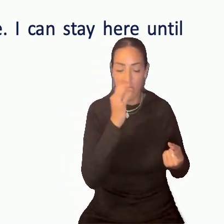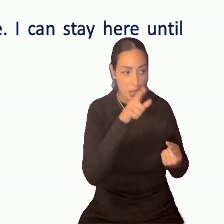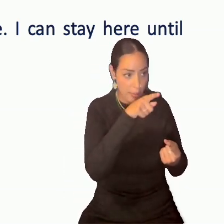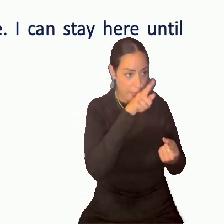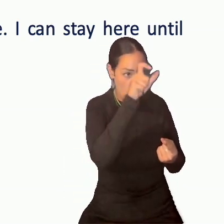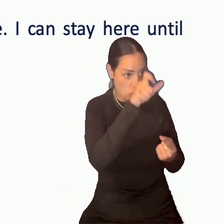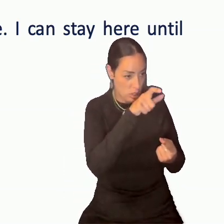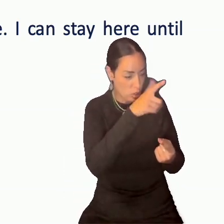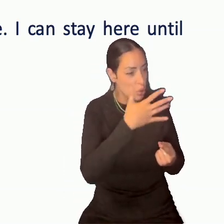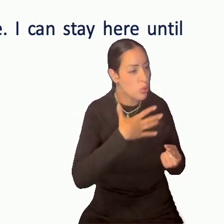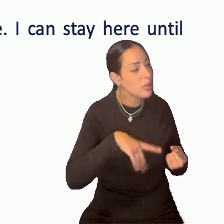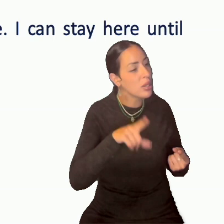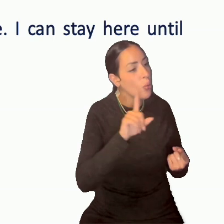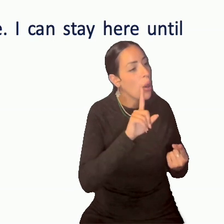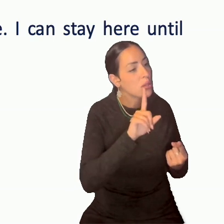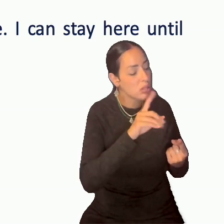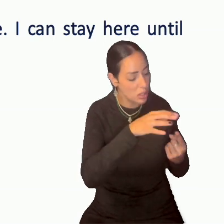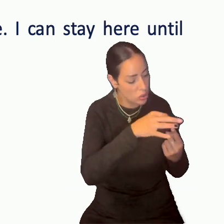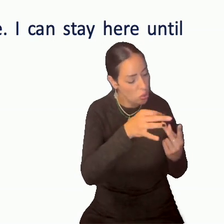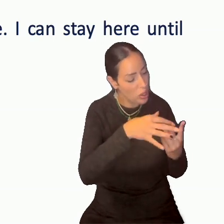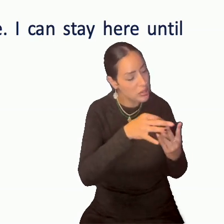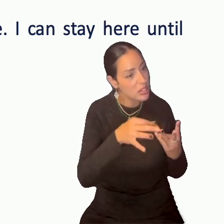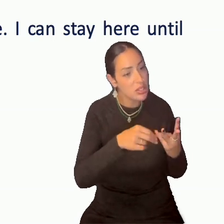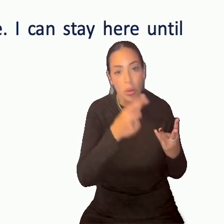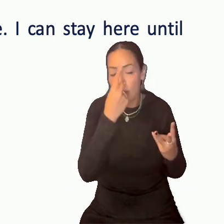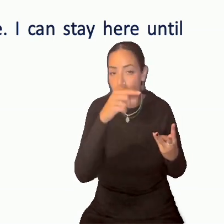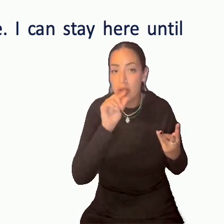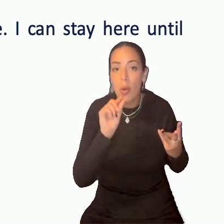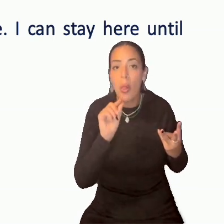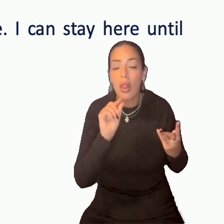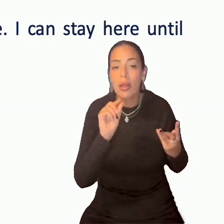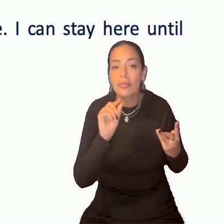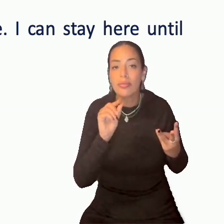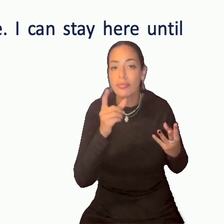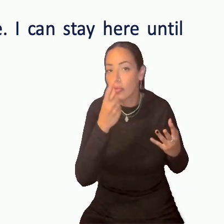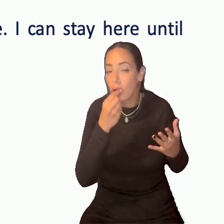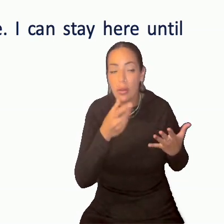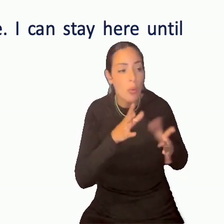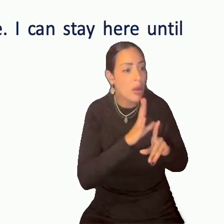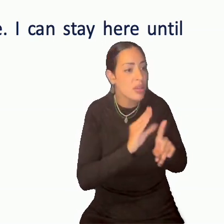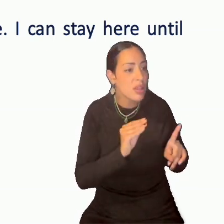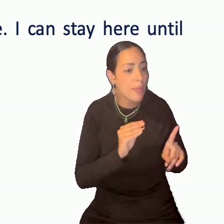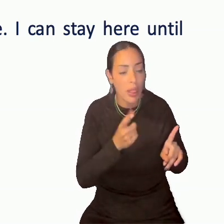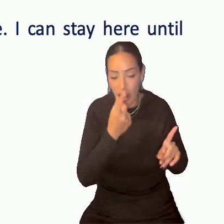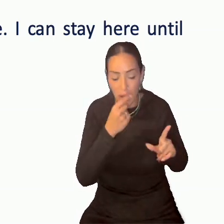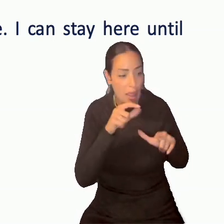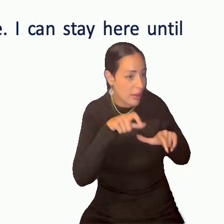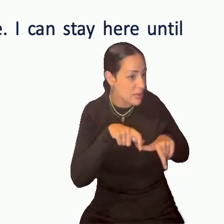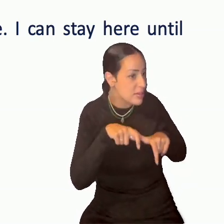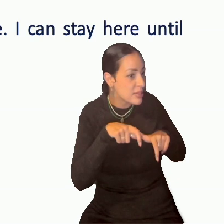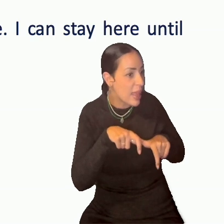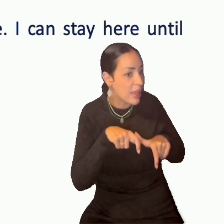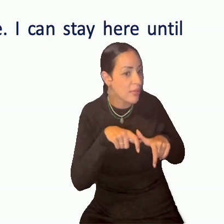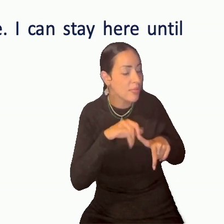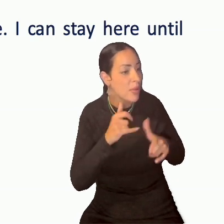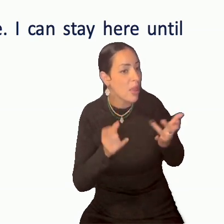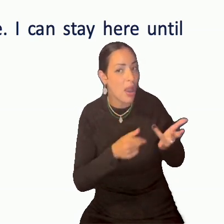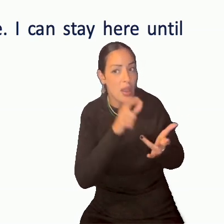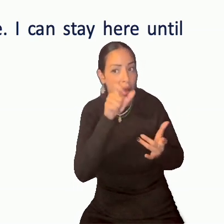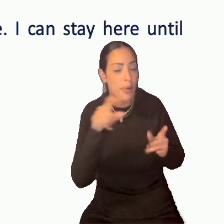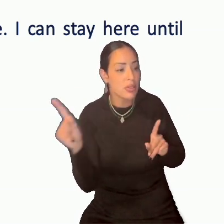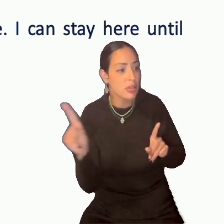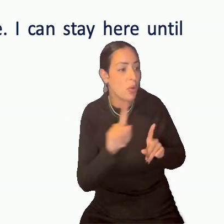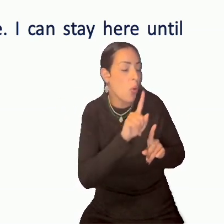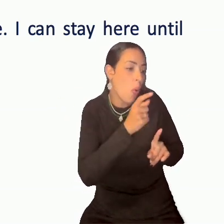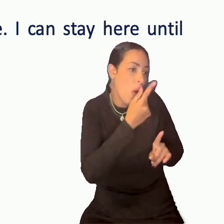they need and try to give them choices, even seemingly small choices. For example, I can stay here until someone else arrives,